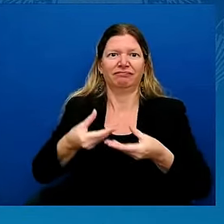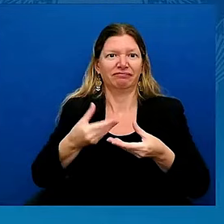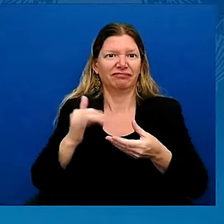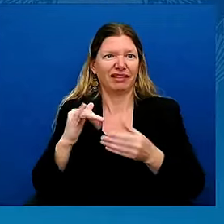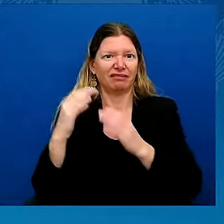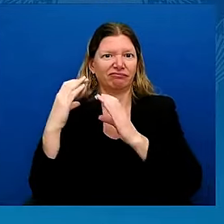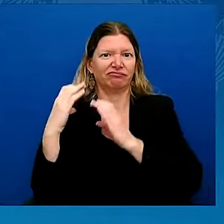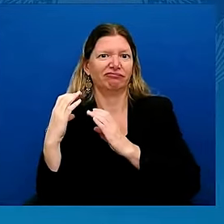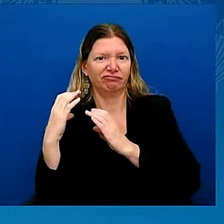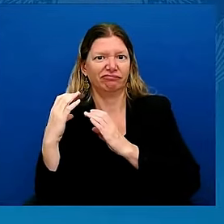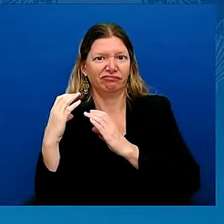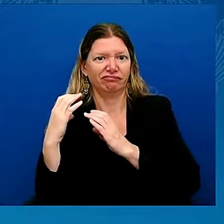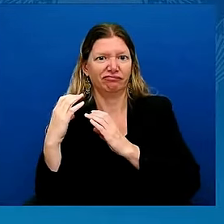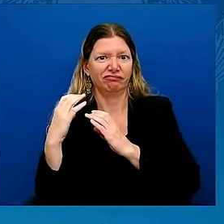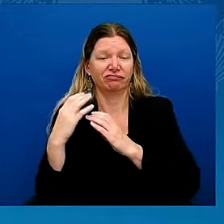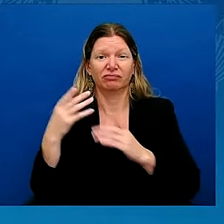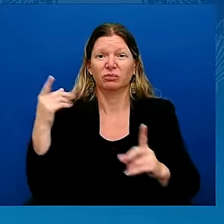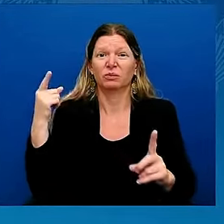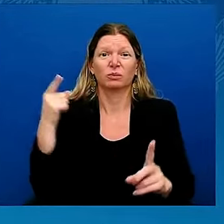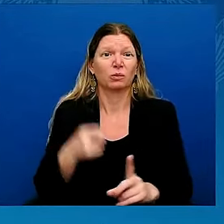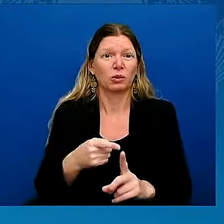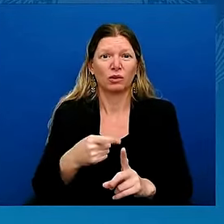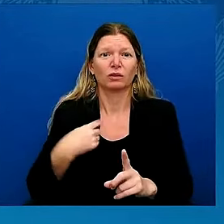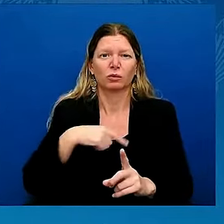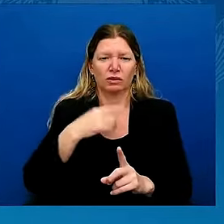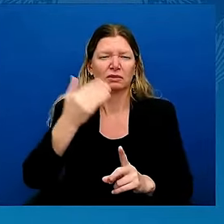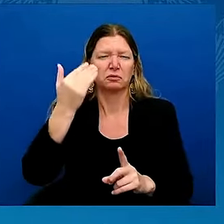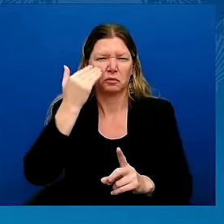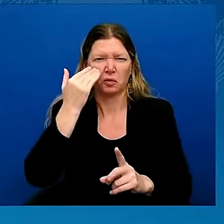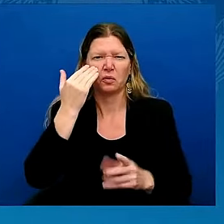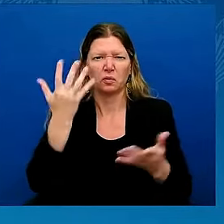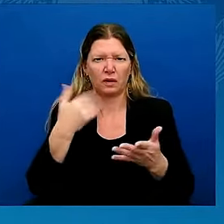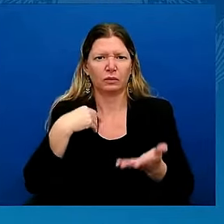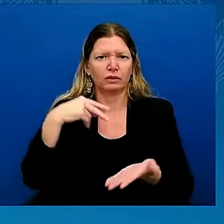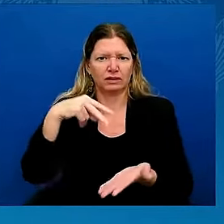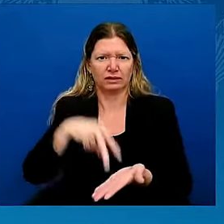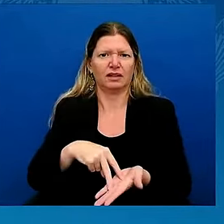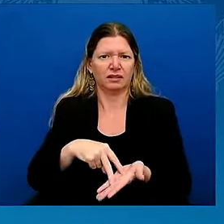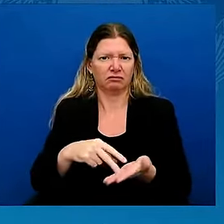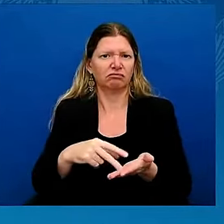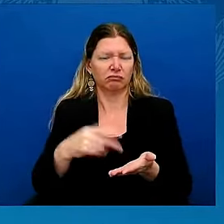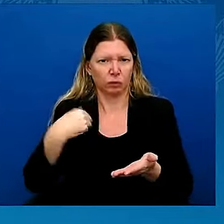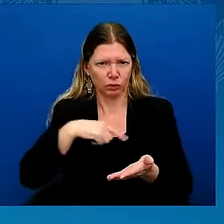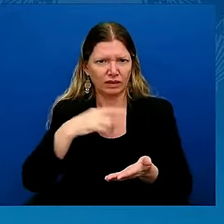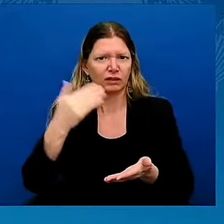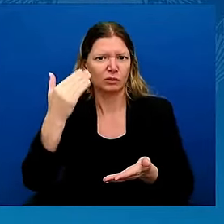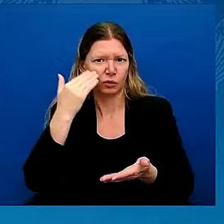fight, we win. God bless you, and God bless the United States of America.